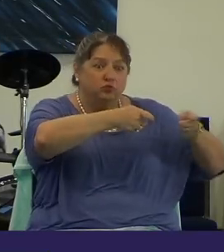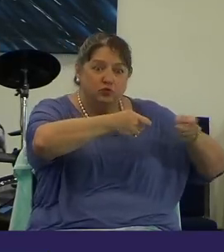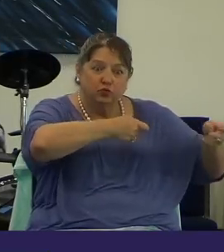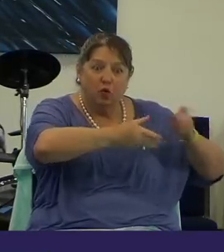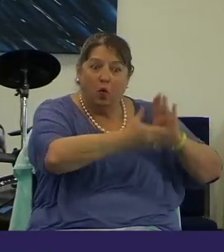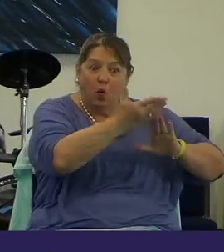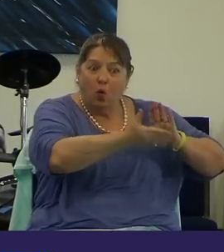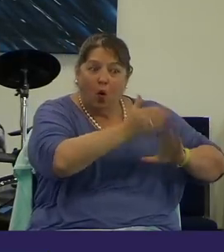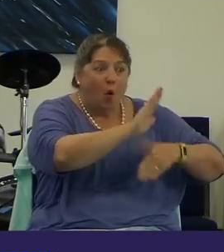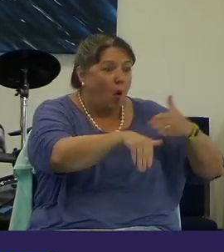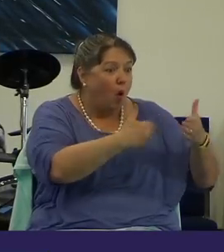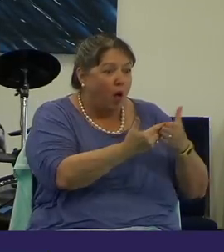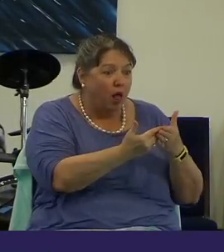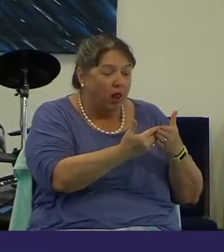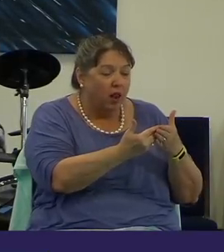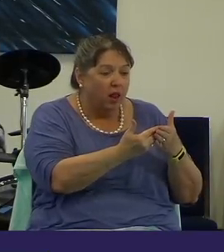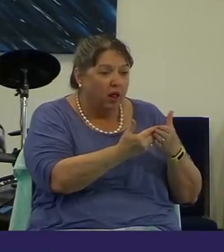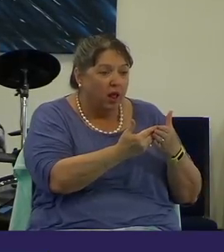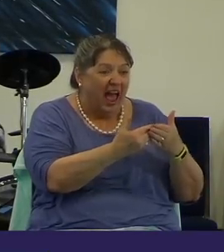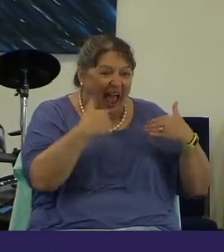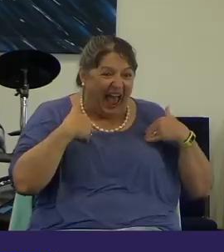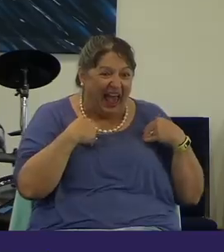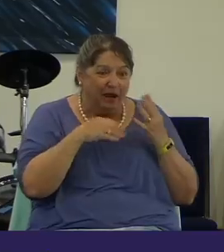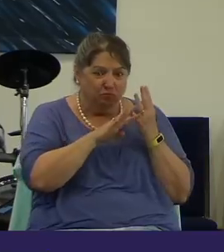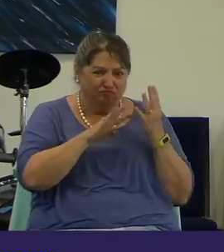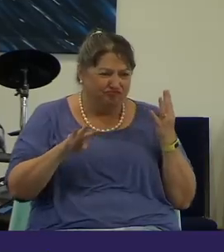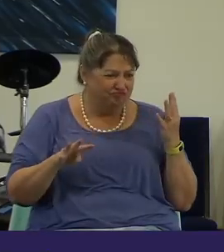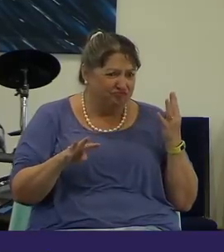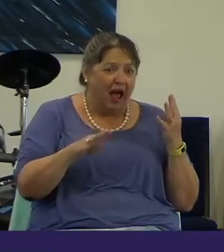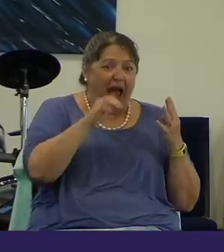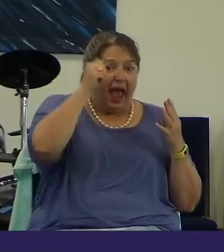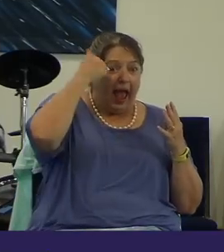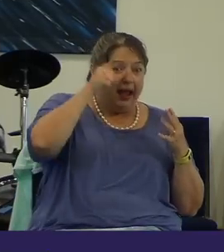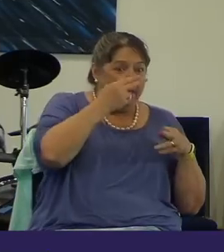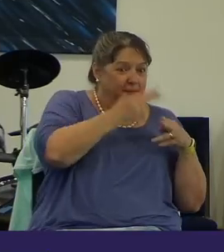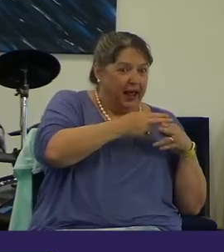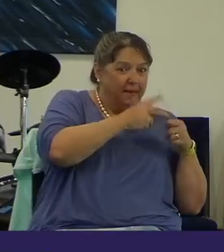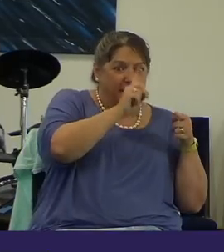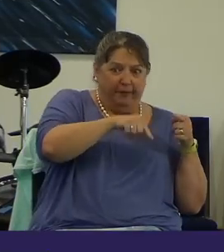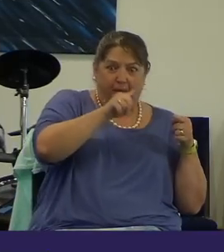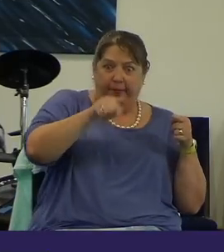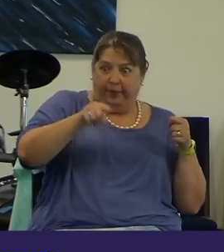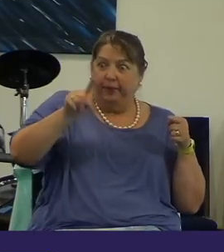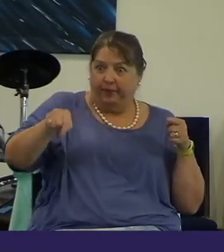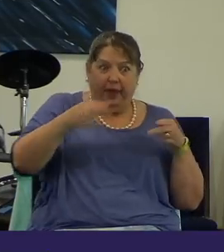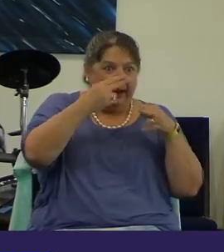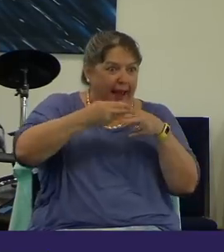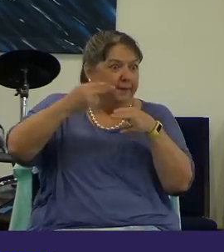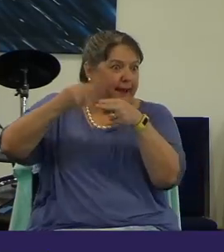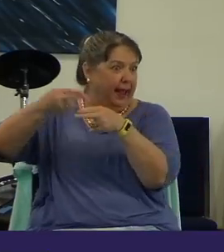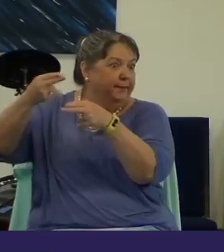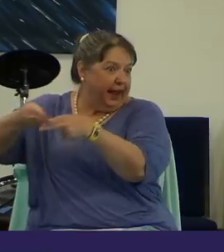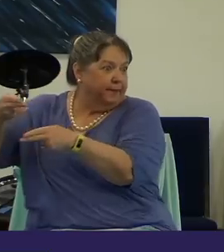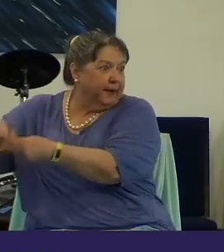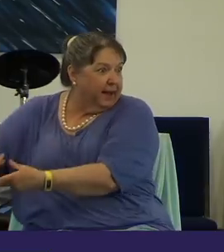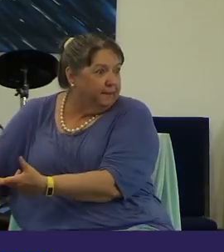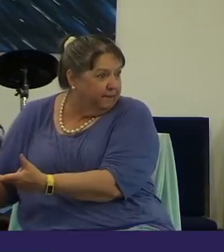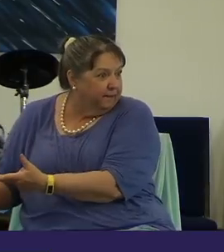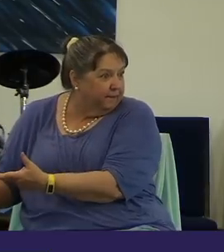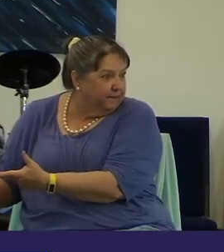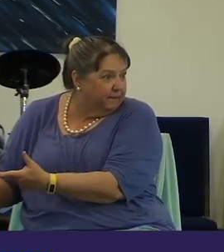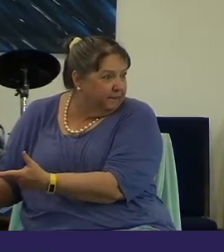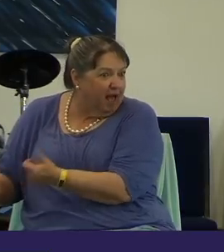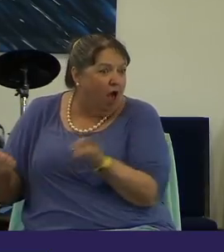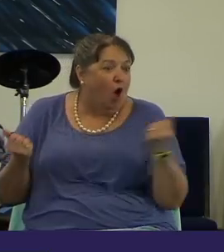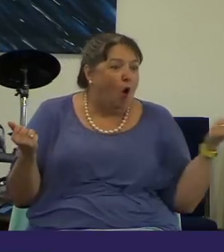them names. And the animals, by the way, were at this point friendly with one another. They all hung out together. The